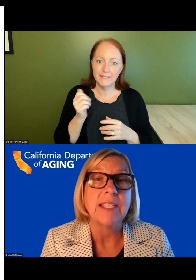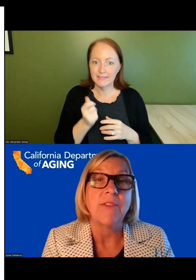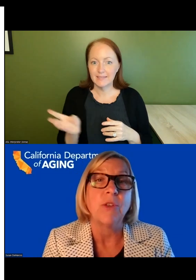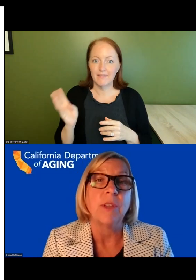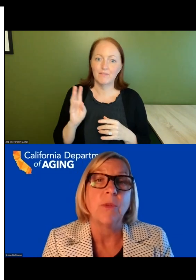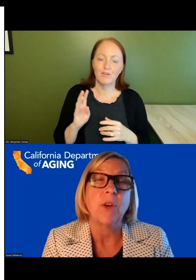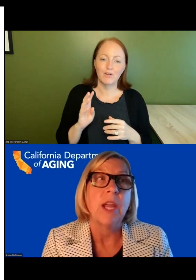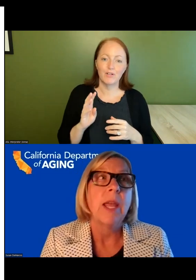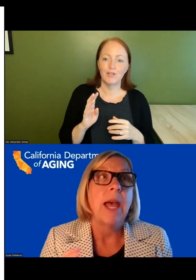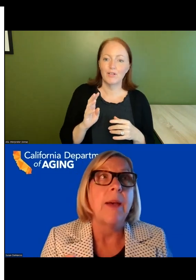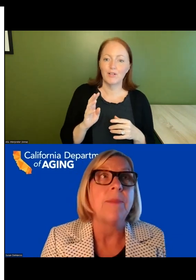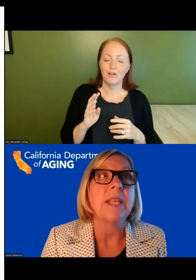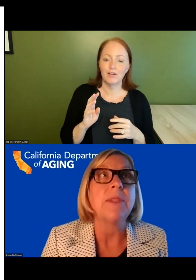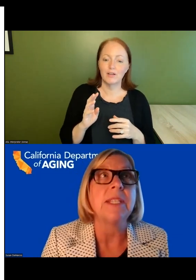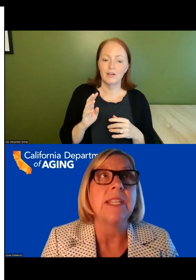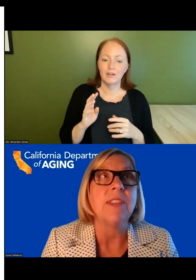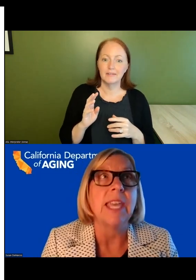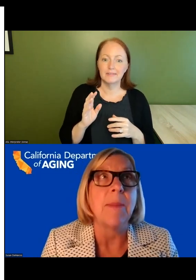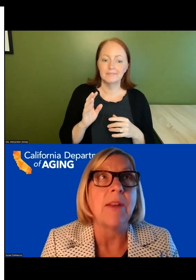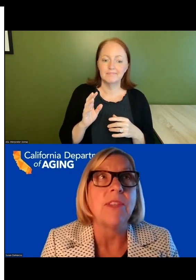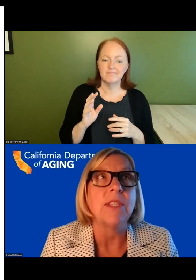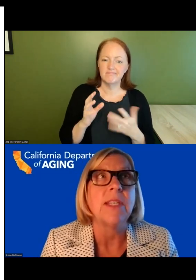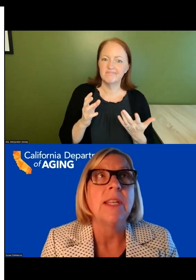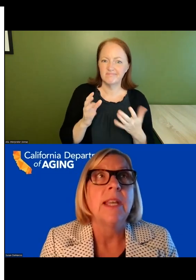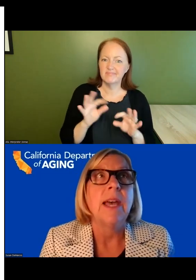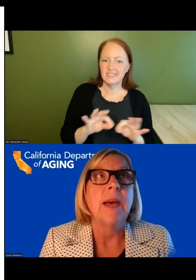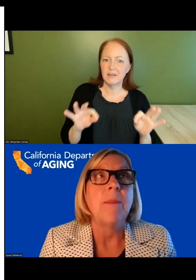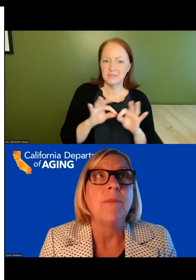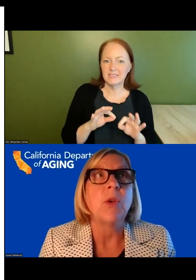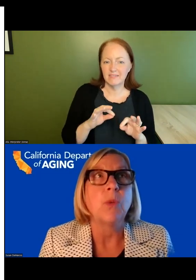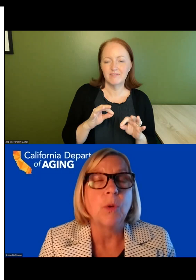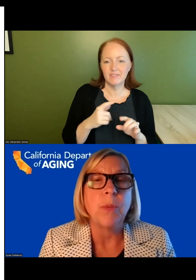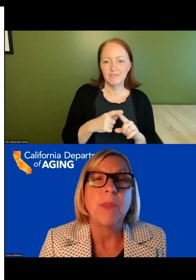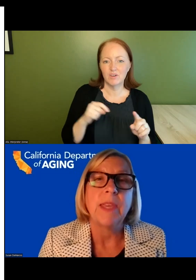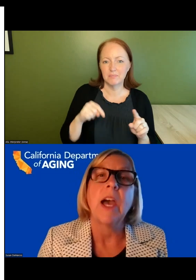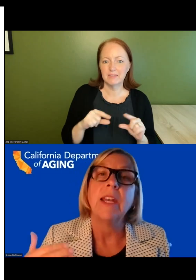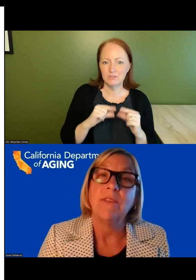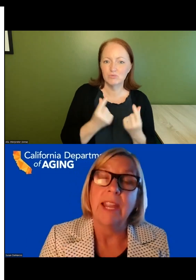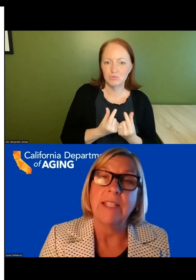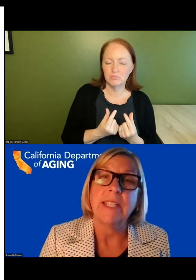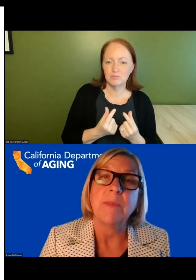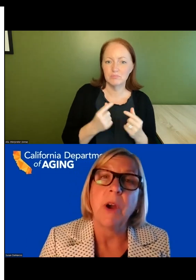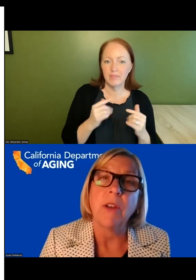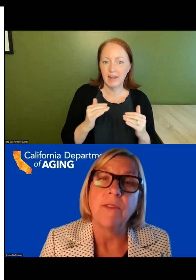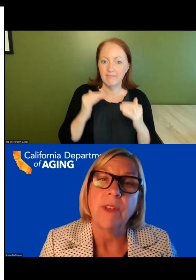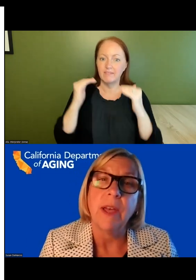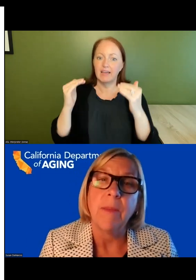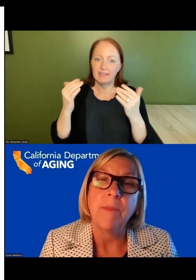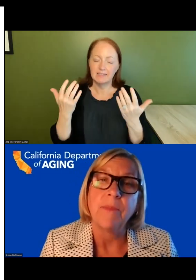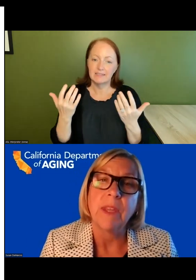several that were substantive that came out of this group that got advanced as part